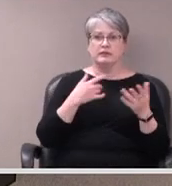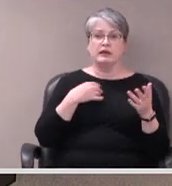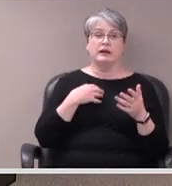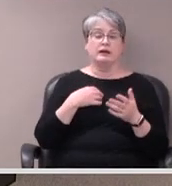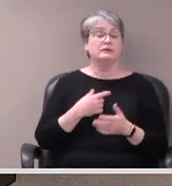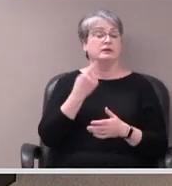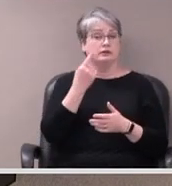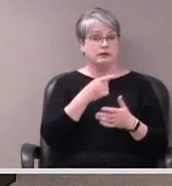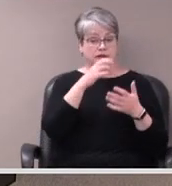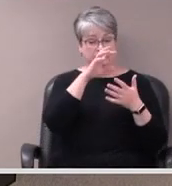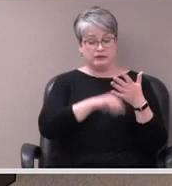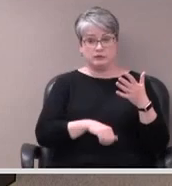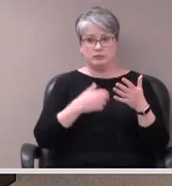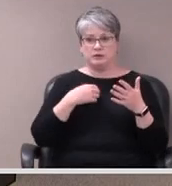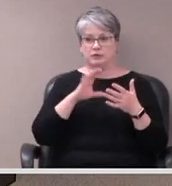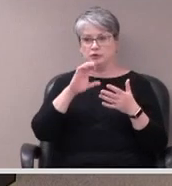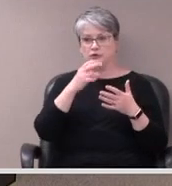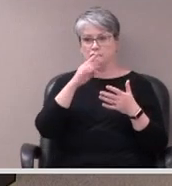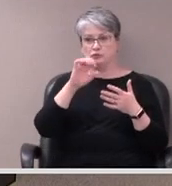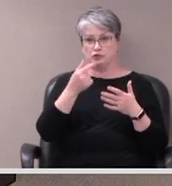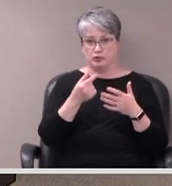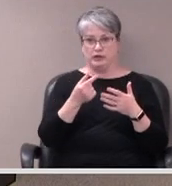items that have been pulled down by Mr. Craig